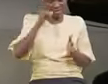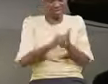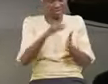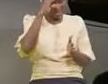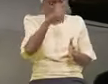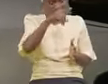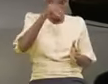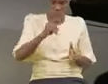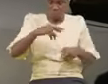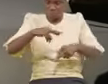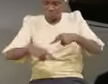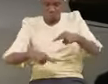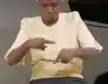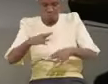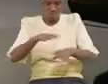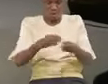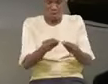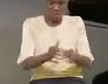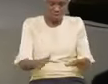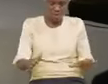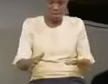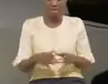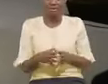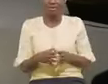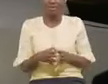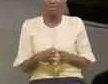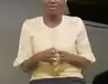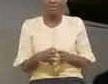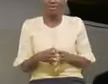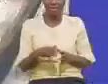Atia mli gbo le anyigba sɔ he to na eɖokui.